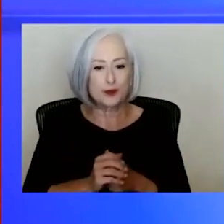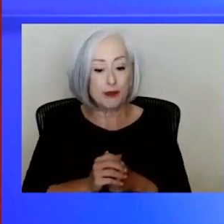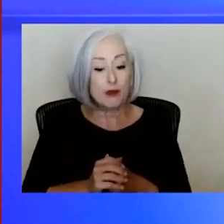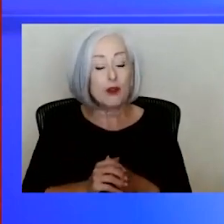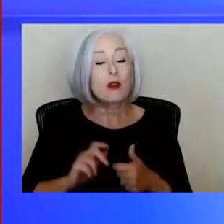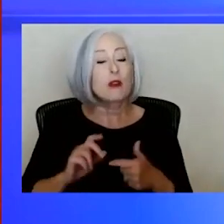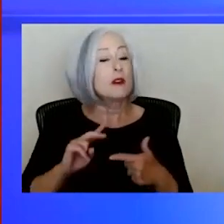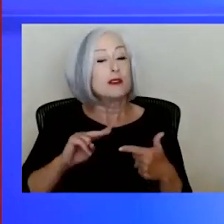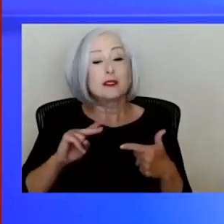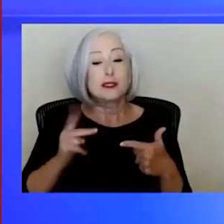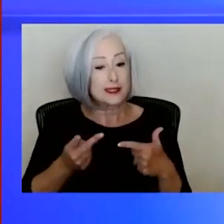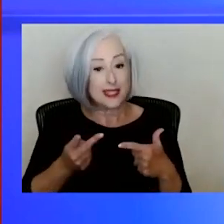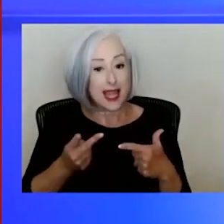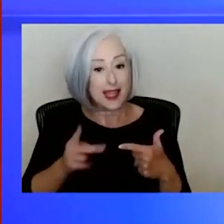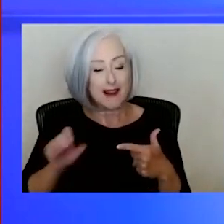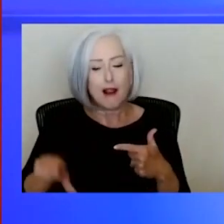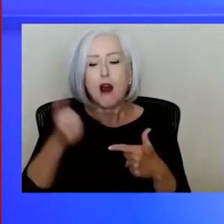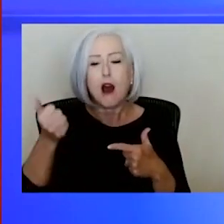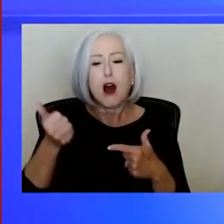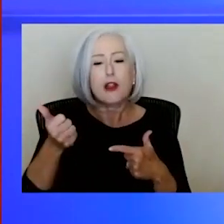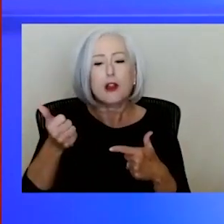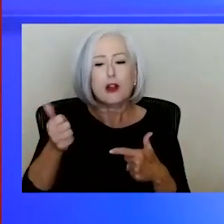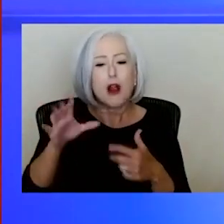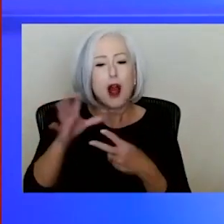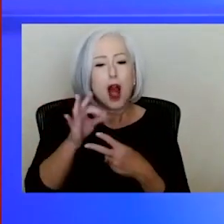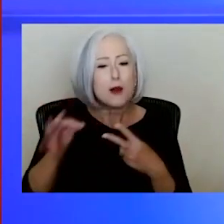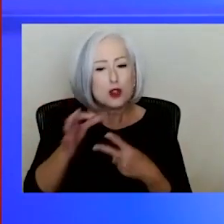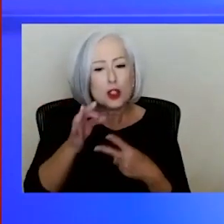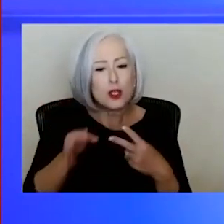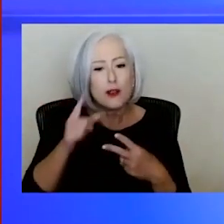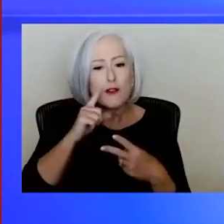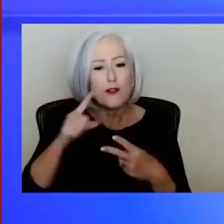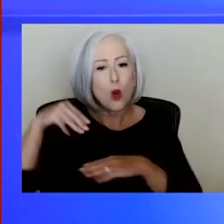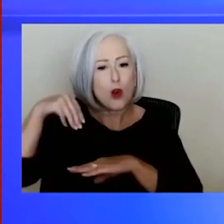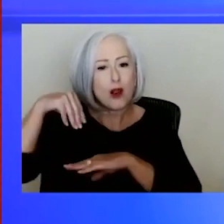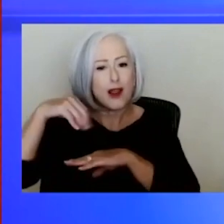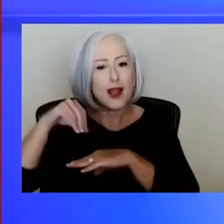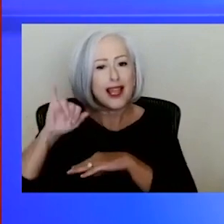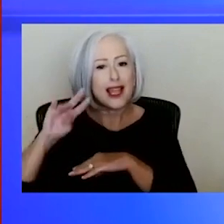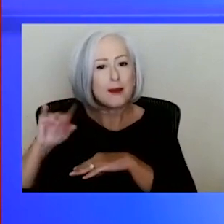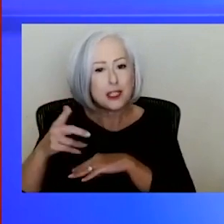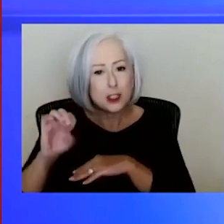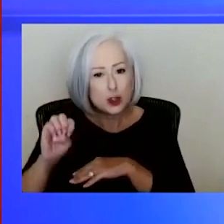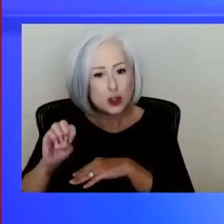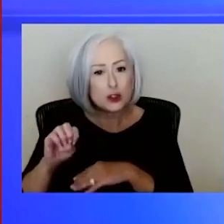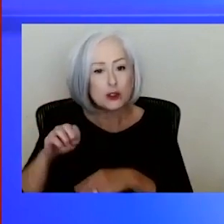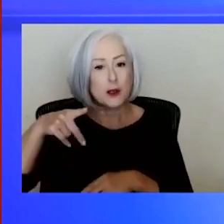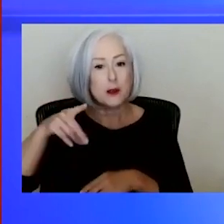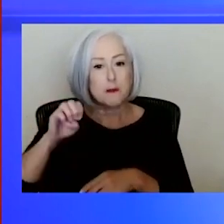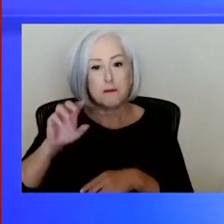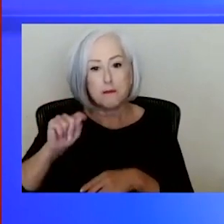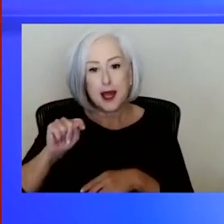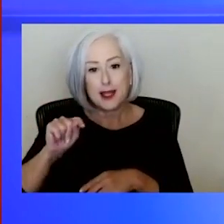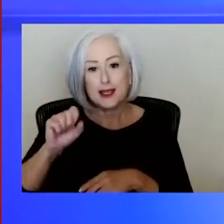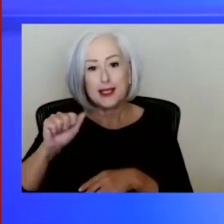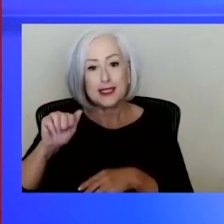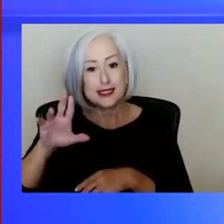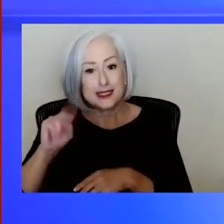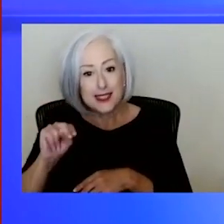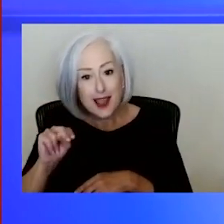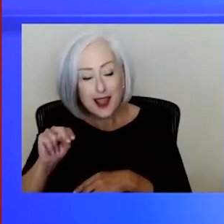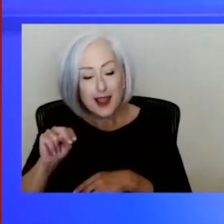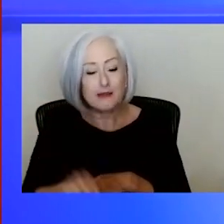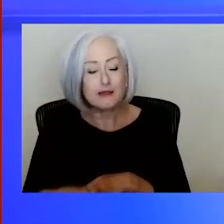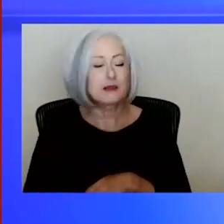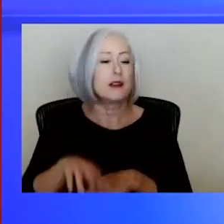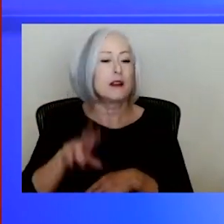alternative imaging studies like an MRI or an ultrasound scan or a PET scan in patients. And in many cases, we're able